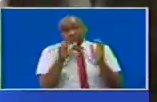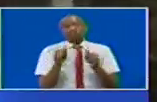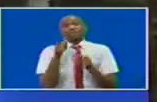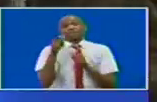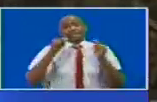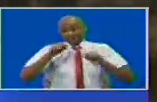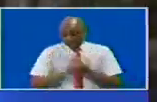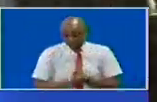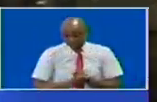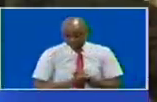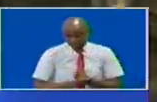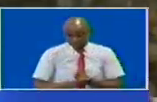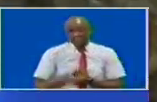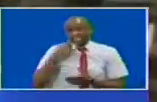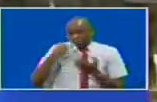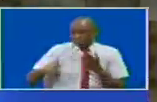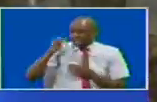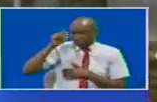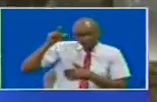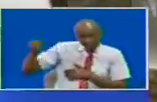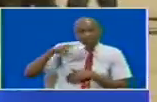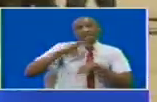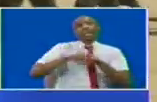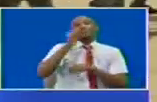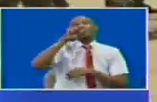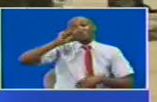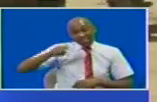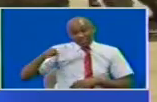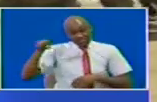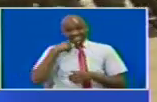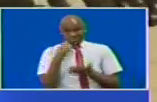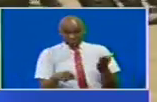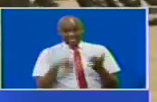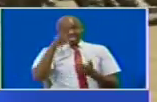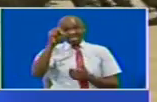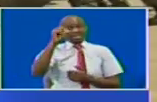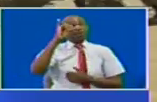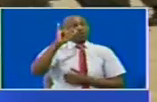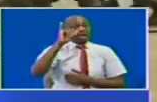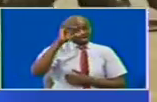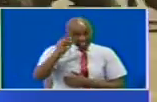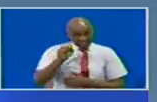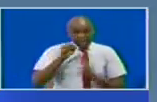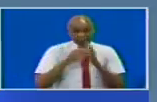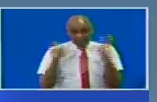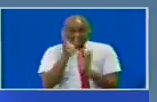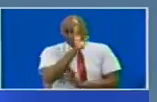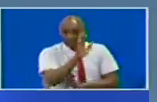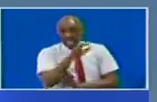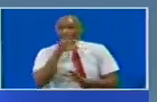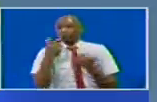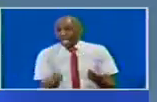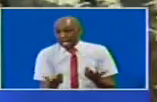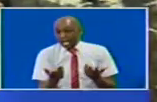deal. Murkomen's law firm is accused of having received 5 million shillings of the contentious NYS funds from one of the companies under